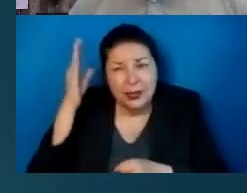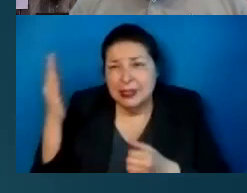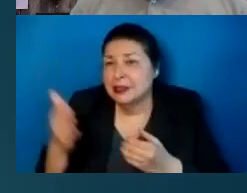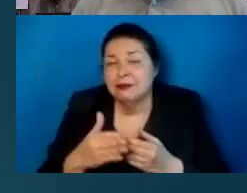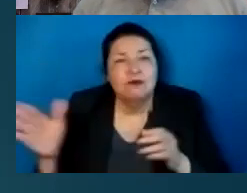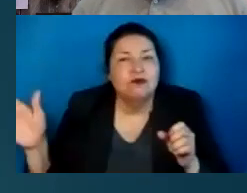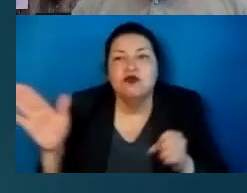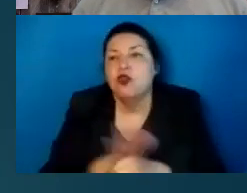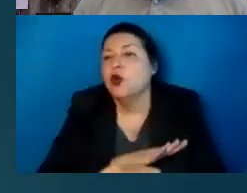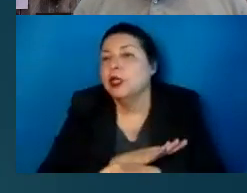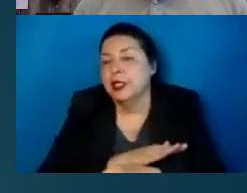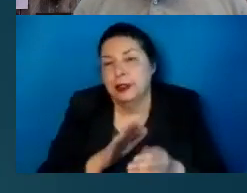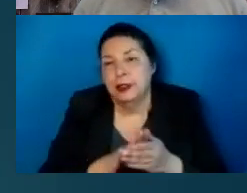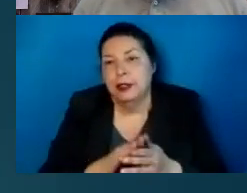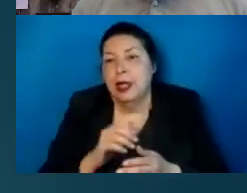they respond